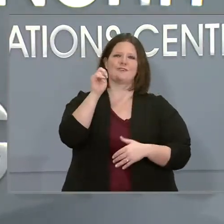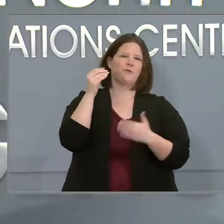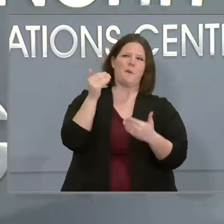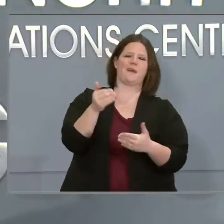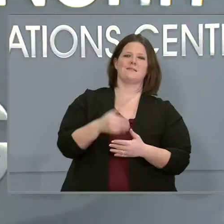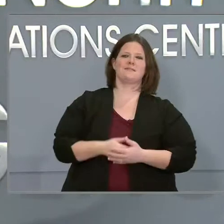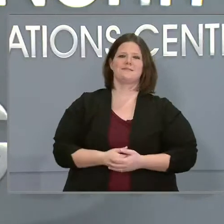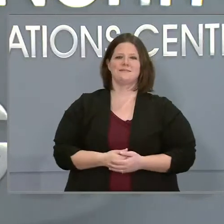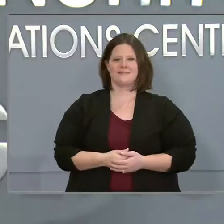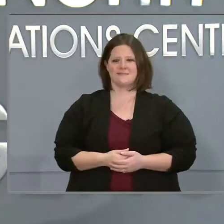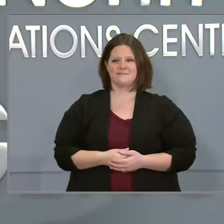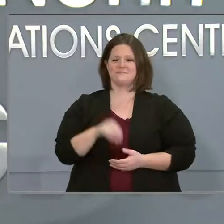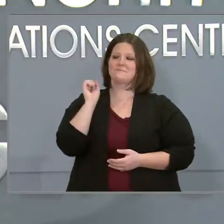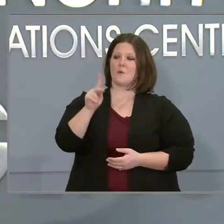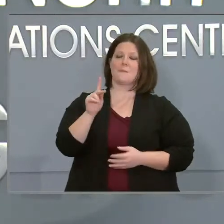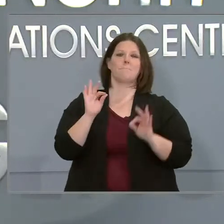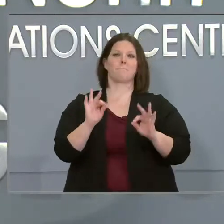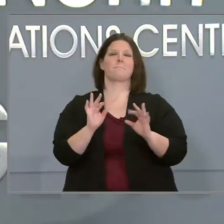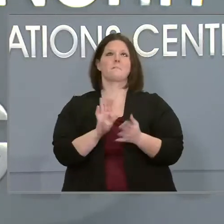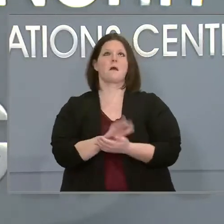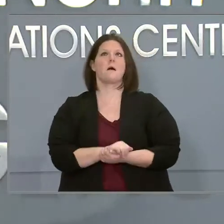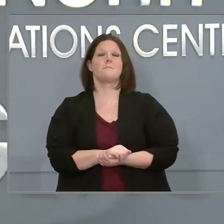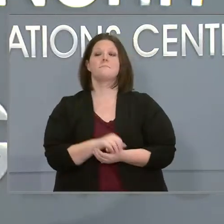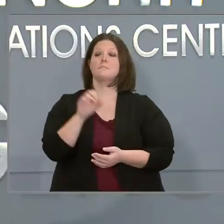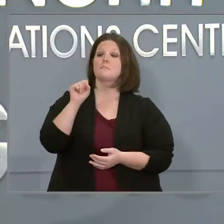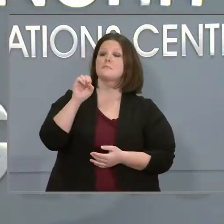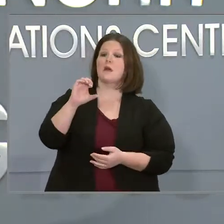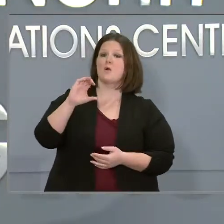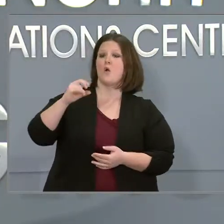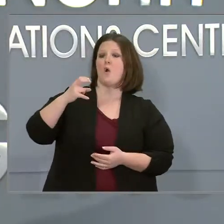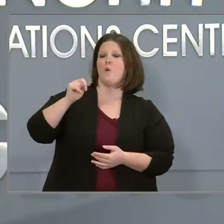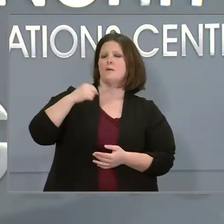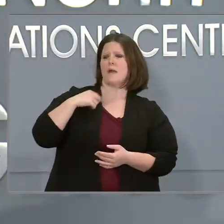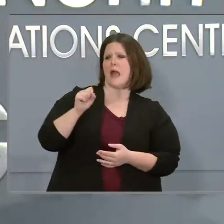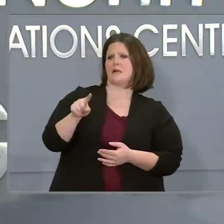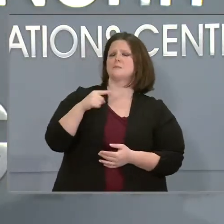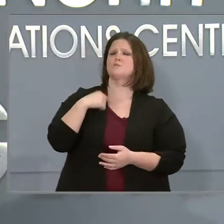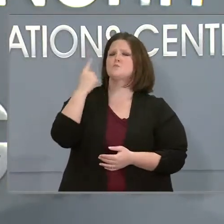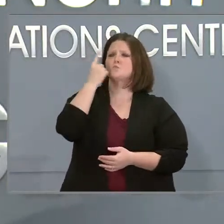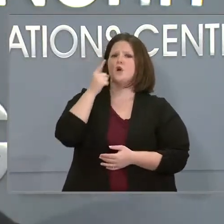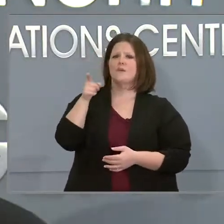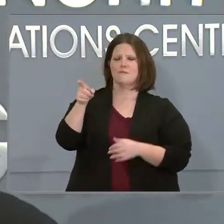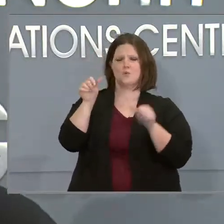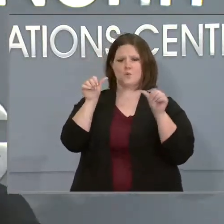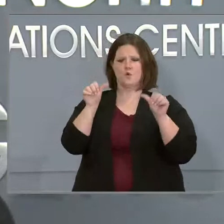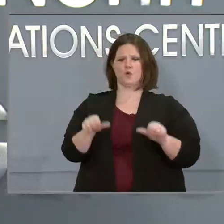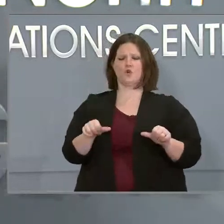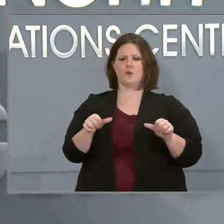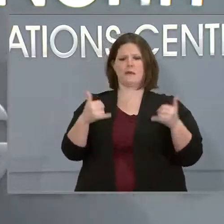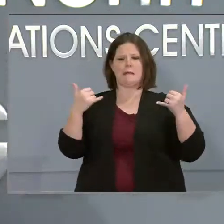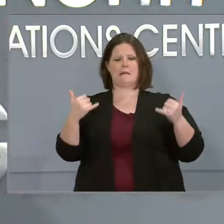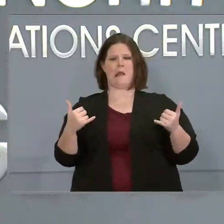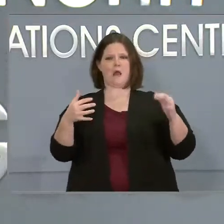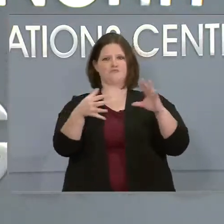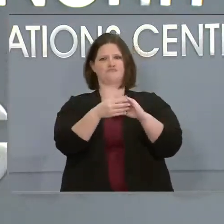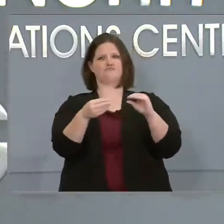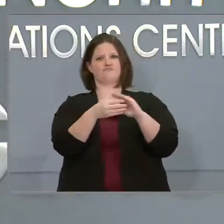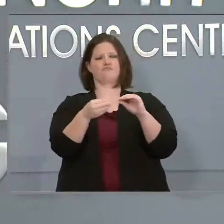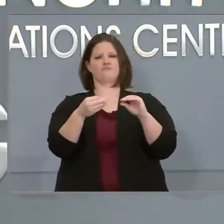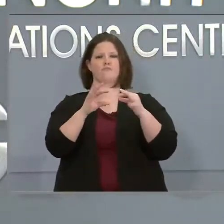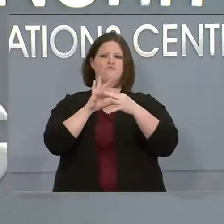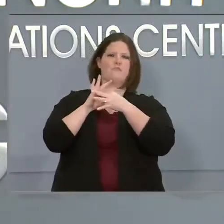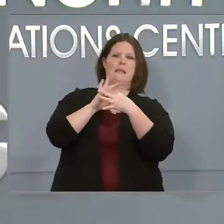Jason. Oh, okay, thanks. Secretary Cohen, this one for you. I wonder if maybe you could put on your Masters of Public Health, sort